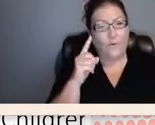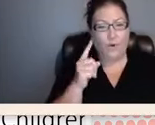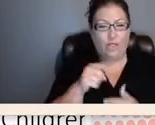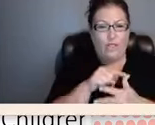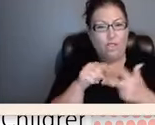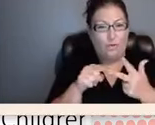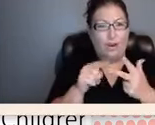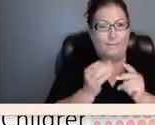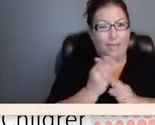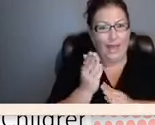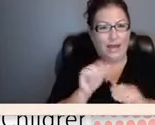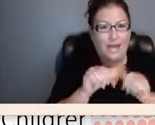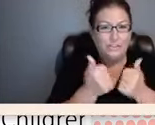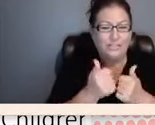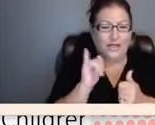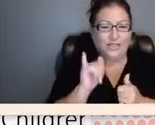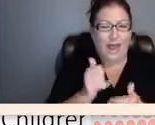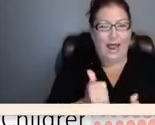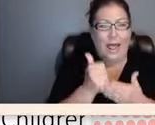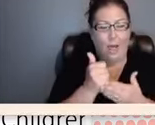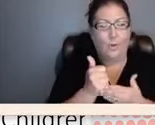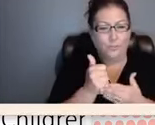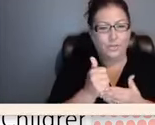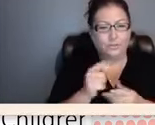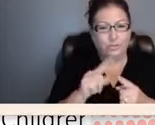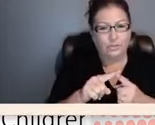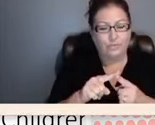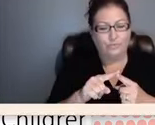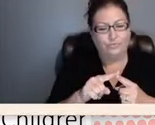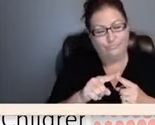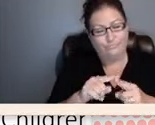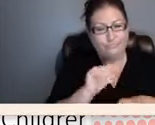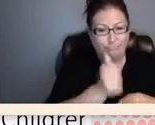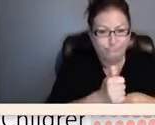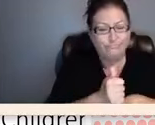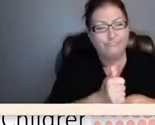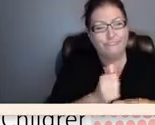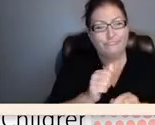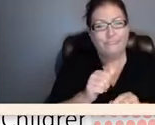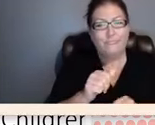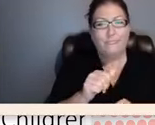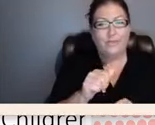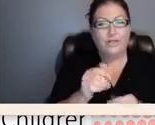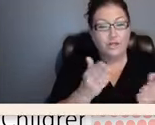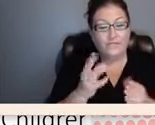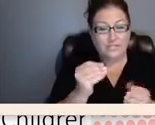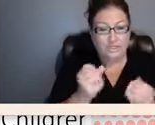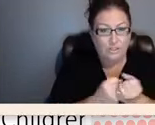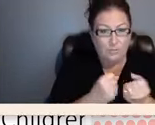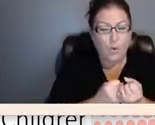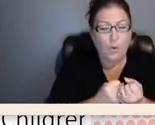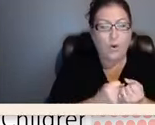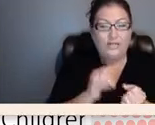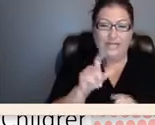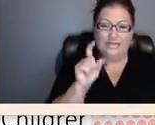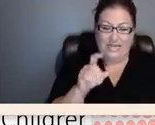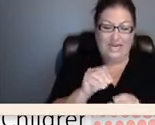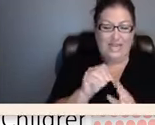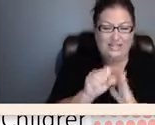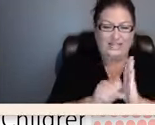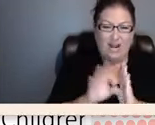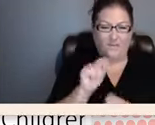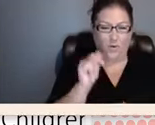agencies that help to shape and carve out the services and supports that are so needed in the state of Florida for all of